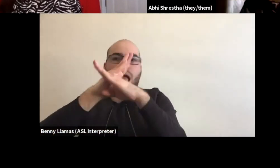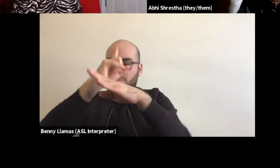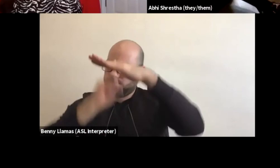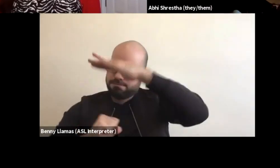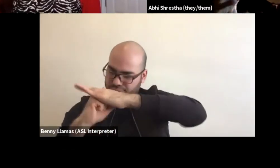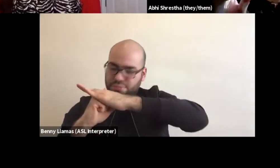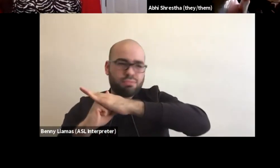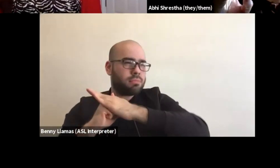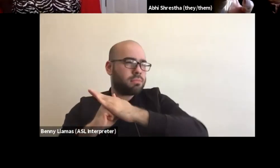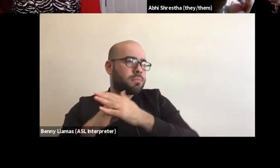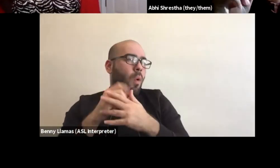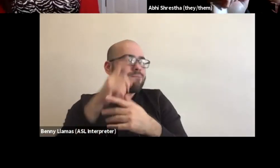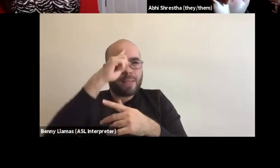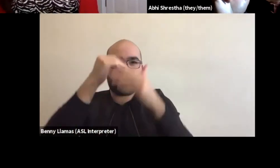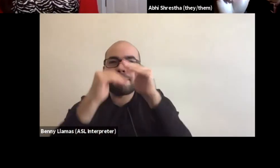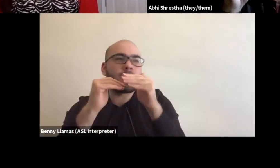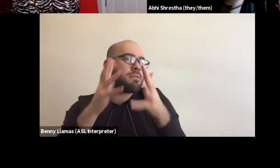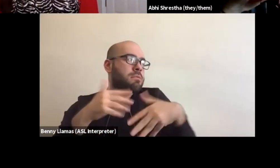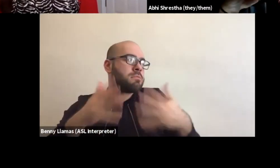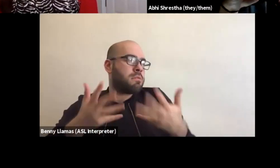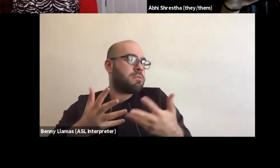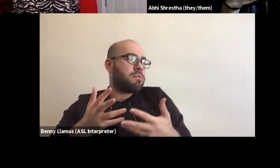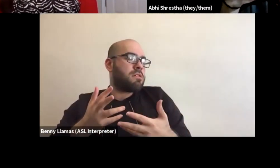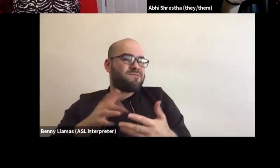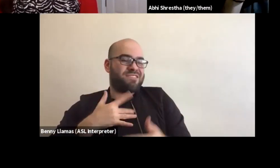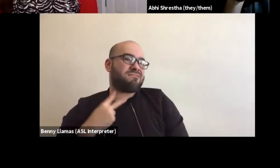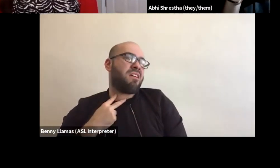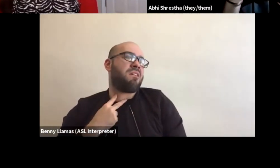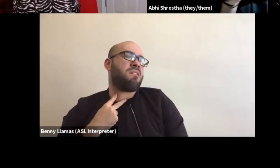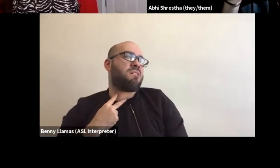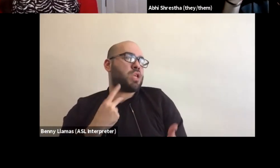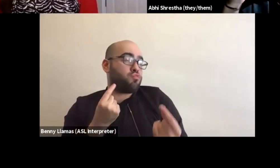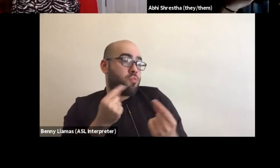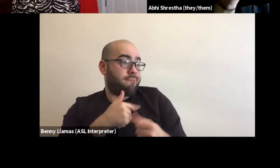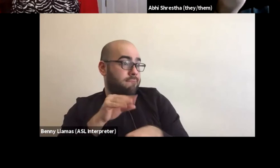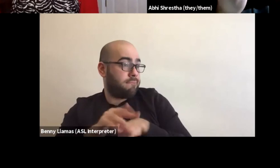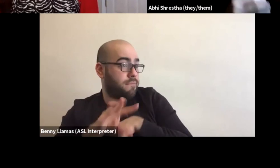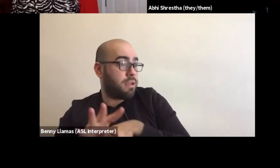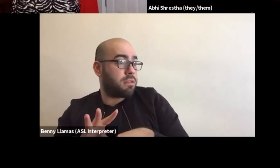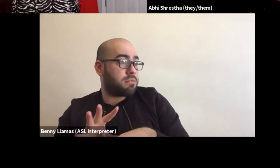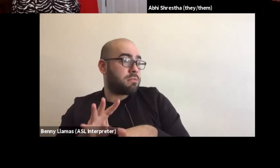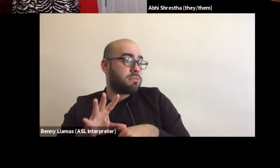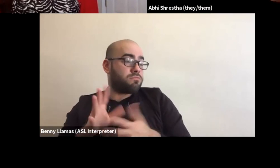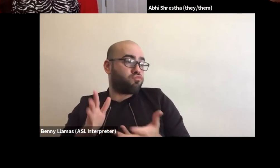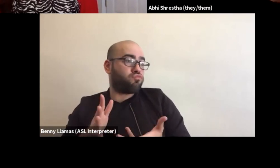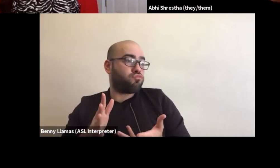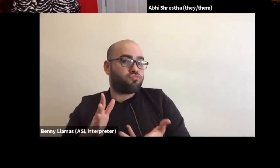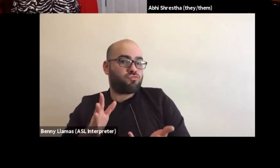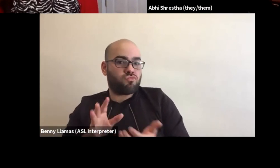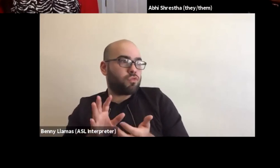censor yourself, et cetera, but like when you feel stuck in this moment, like for this exercise, what is like maybe something someone could